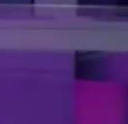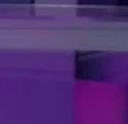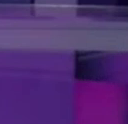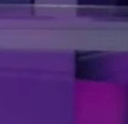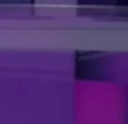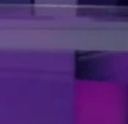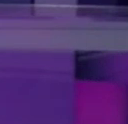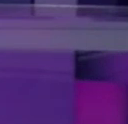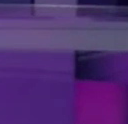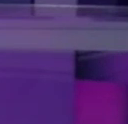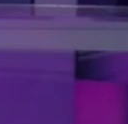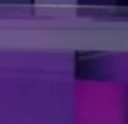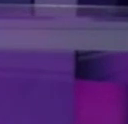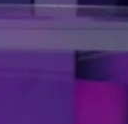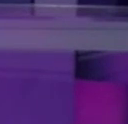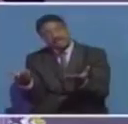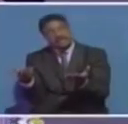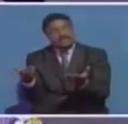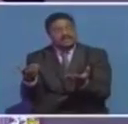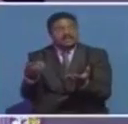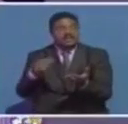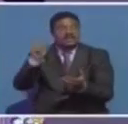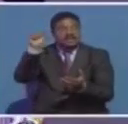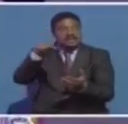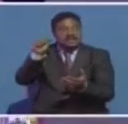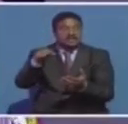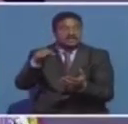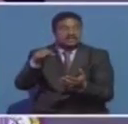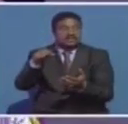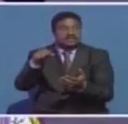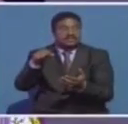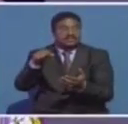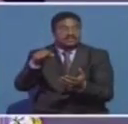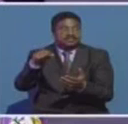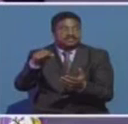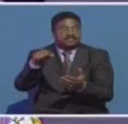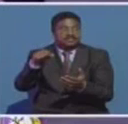3 permanent secretaries? Yes, in fact, the parliamentary business also is,